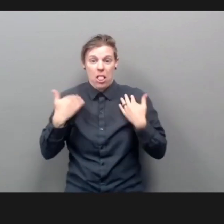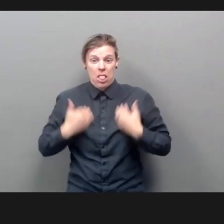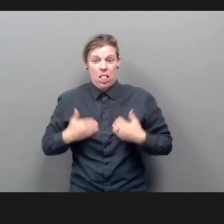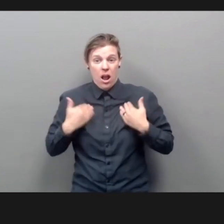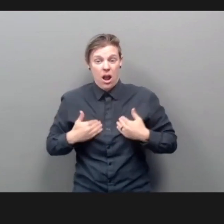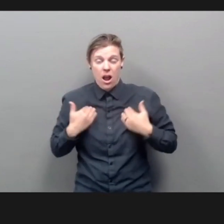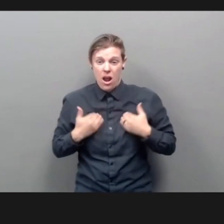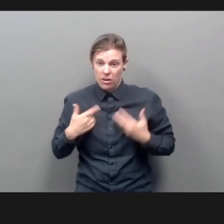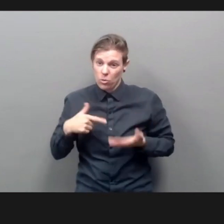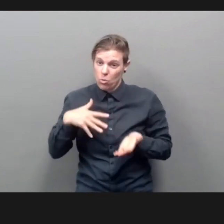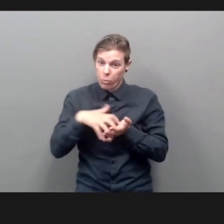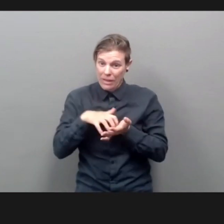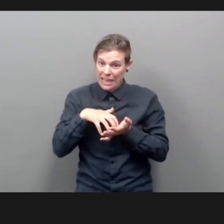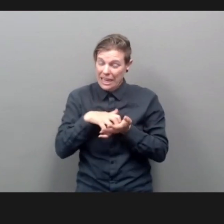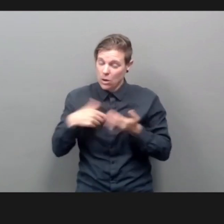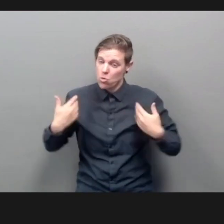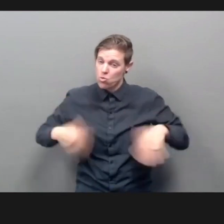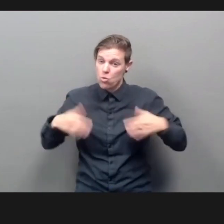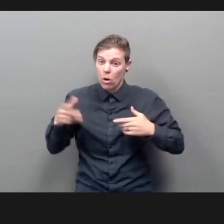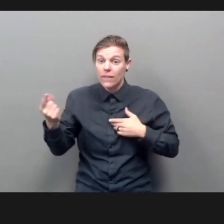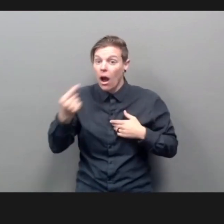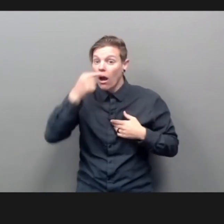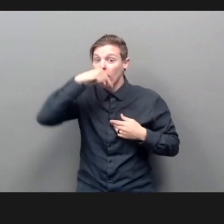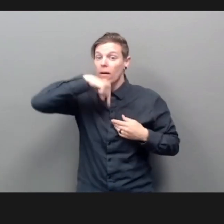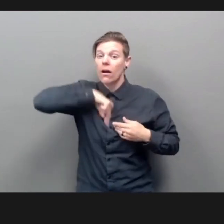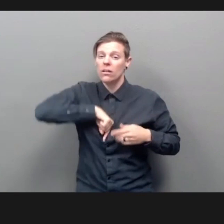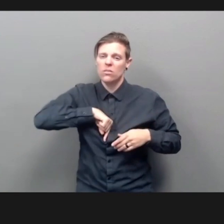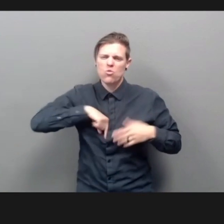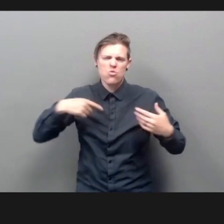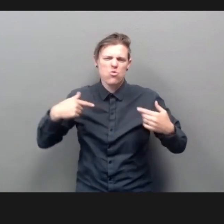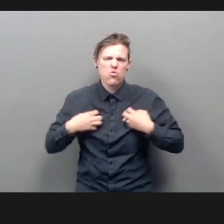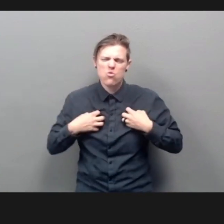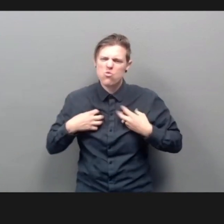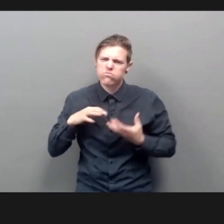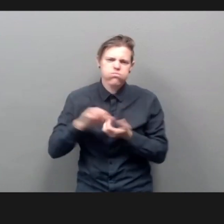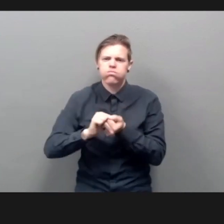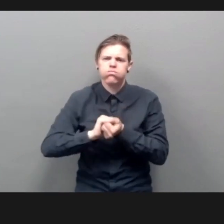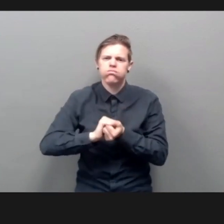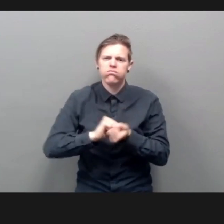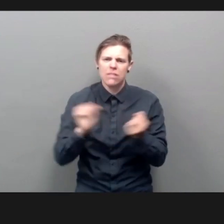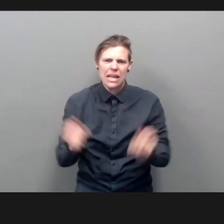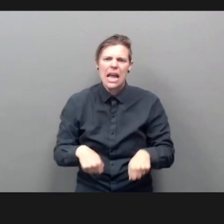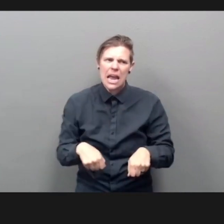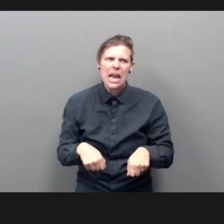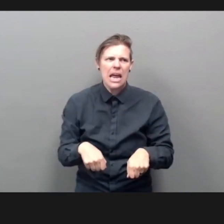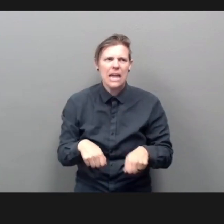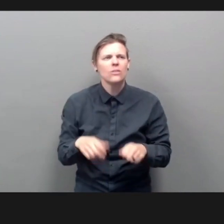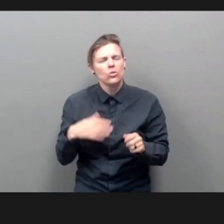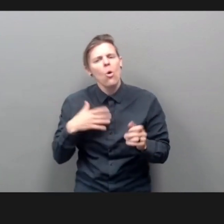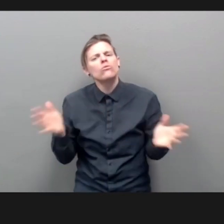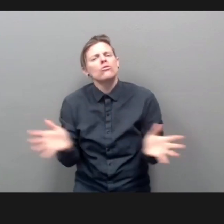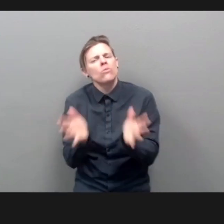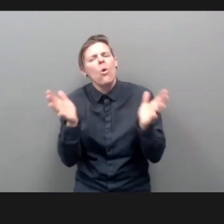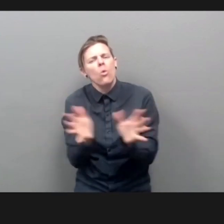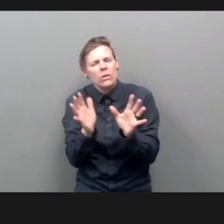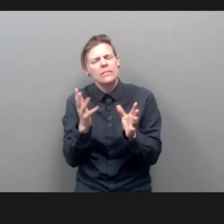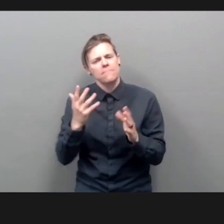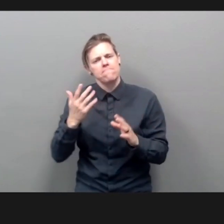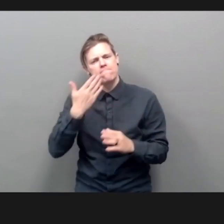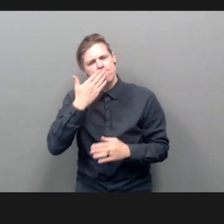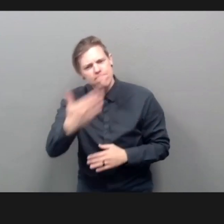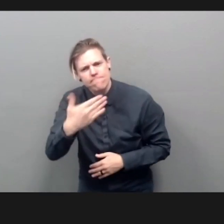recommend that you think about if you can't access those. And I'm going to direct and ask the state how we can